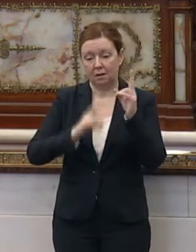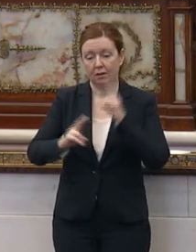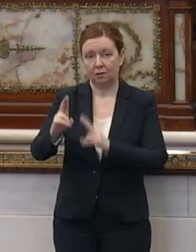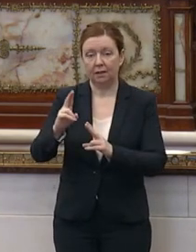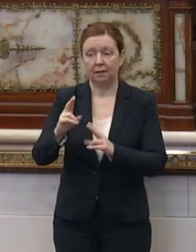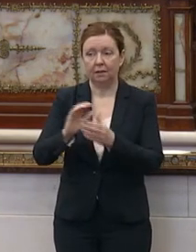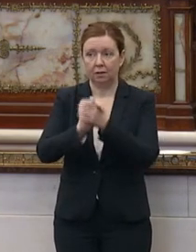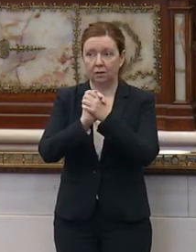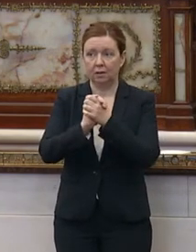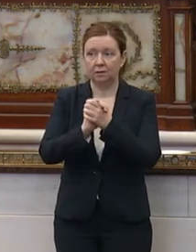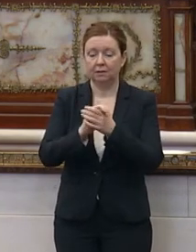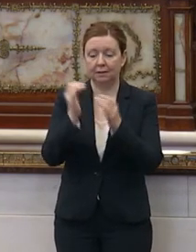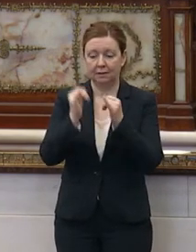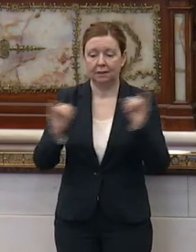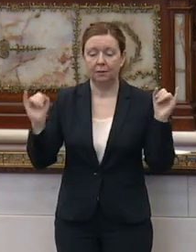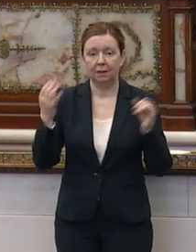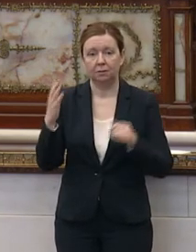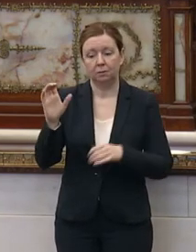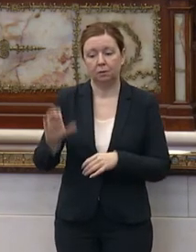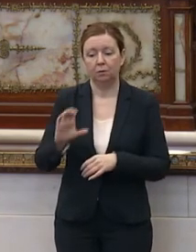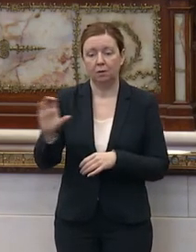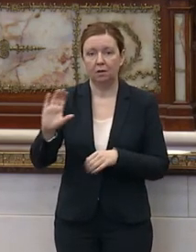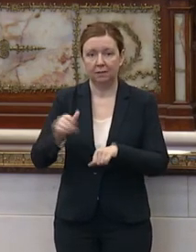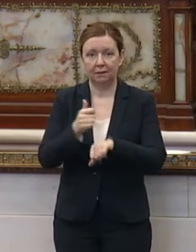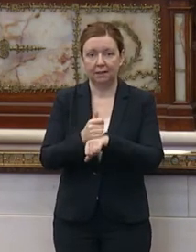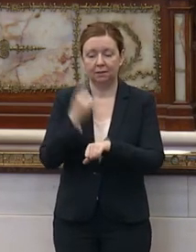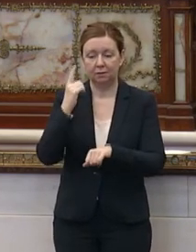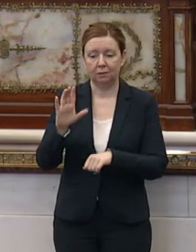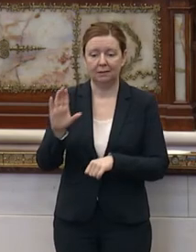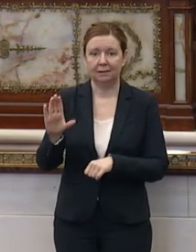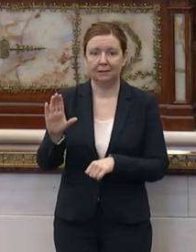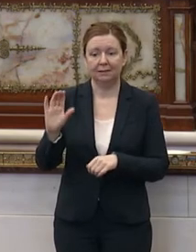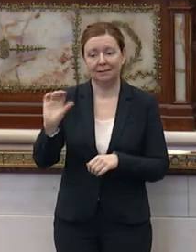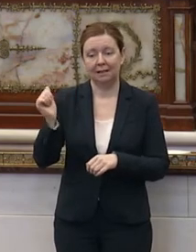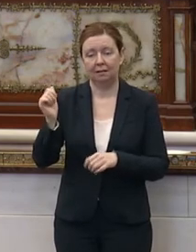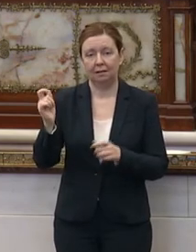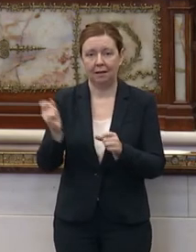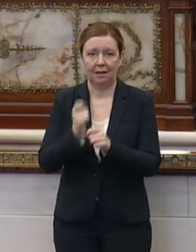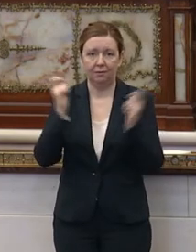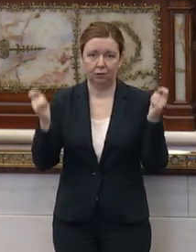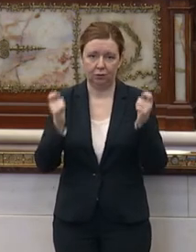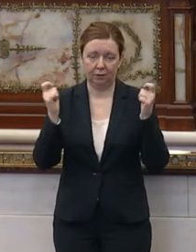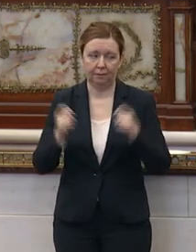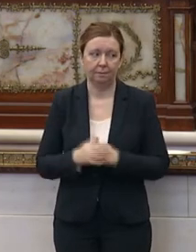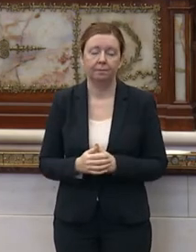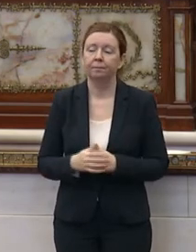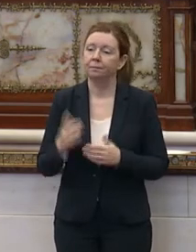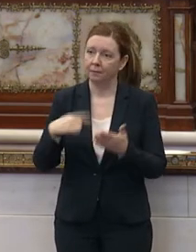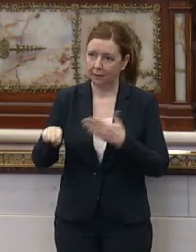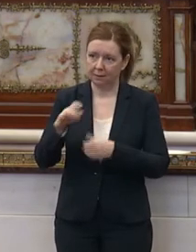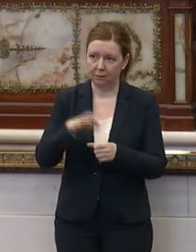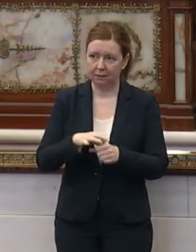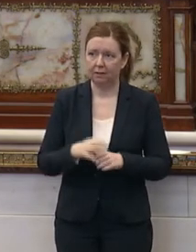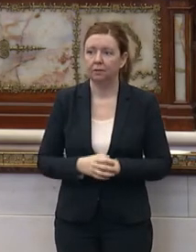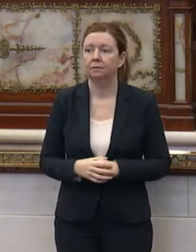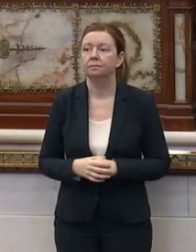and congratulating the Independence Blue Cross Foundation on the occasion of its 10th anniversary. Next week's